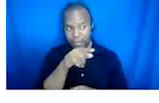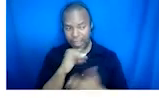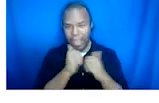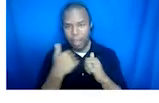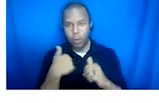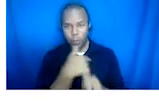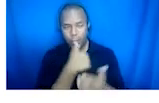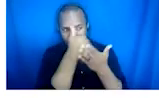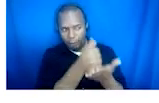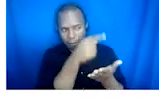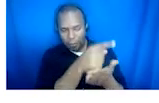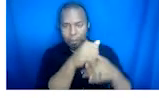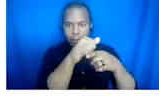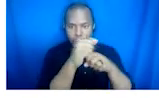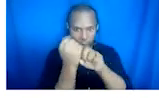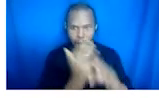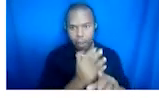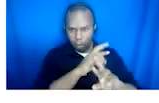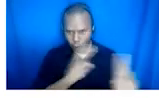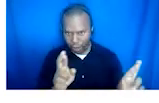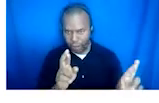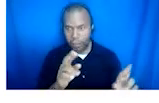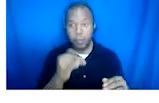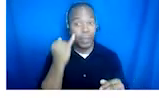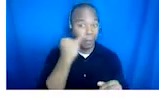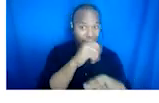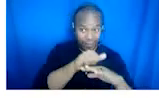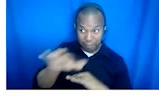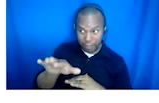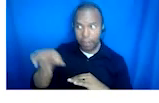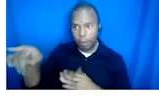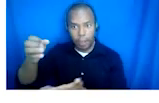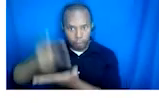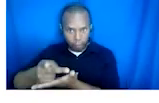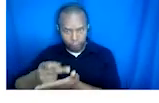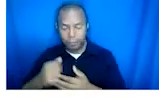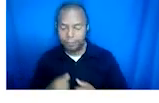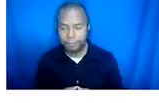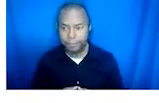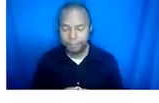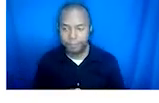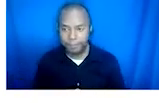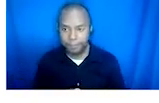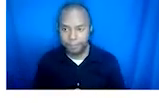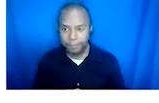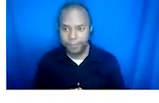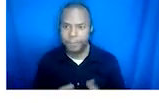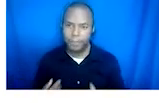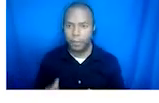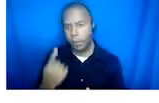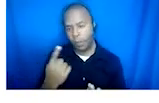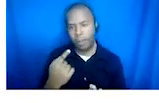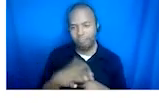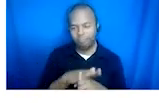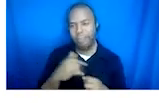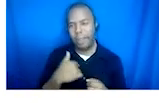yeah, of course it's there. You know what I'm saying? So there are recommendations. This is actually one of the areas where I'm